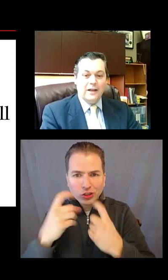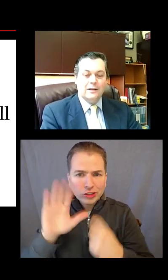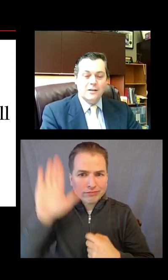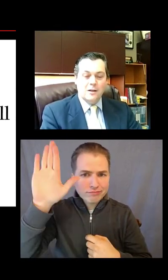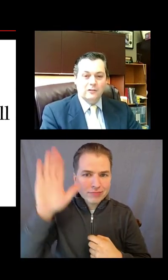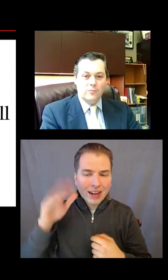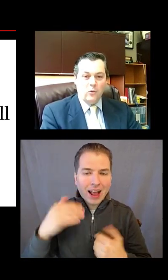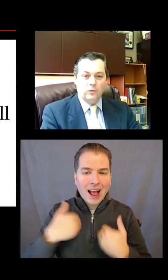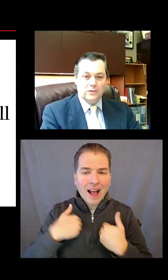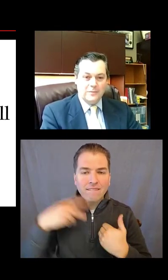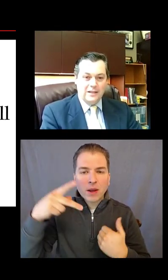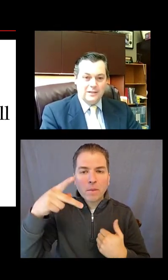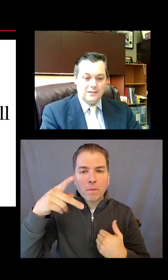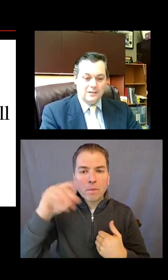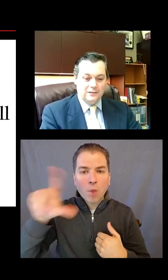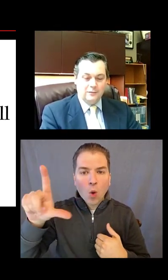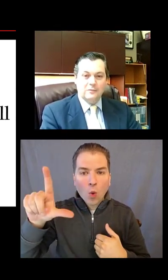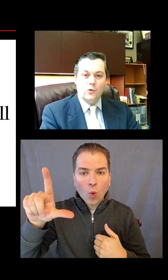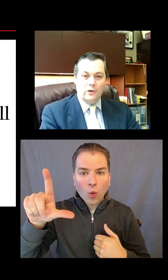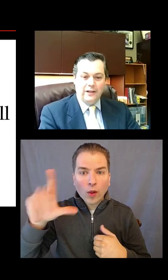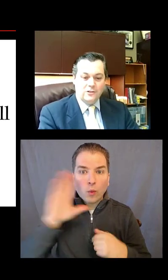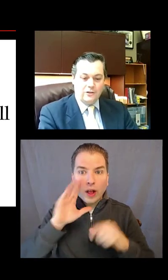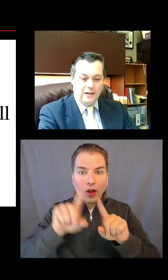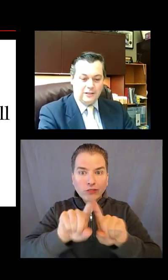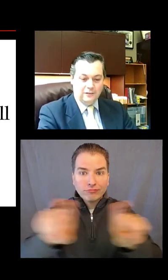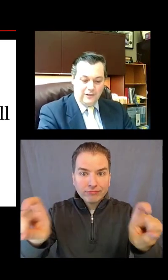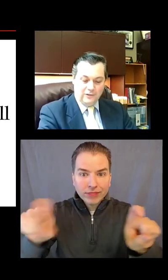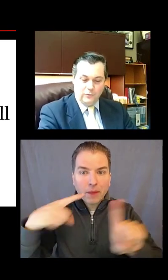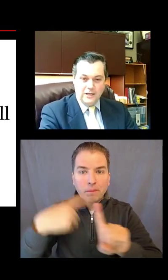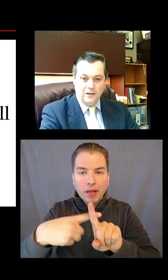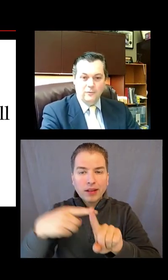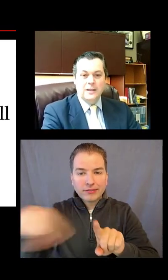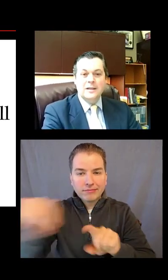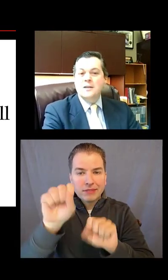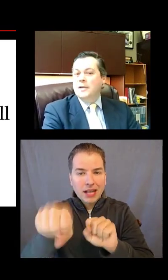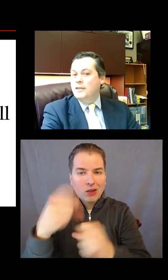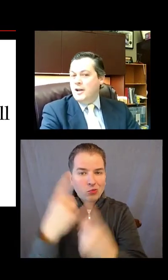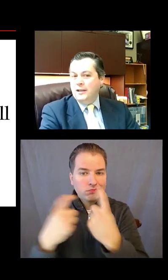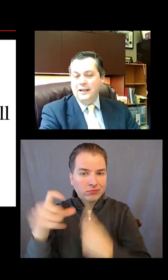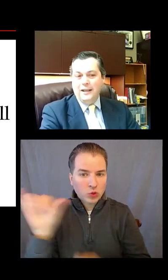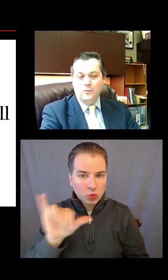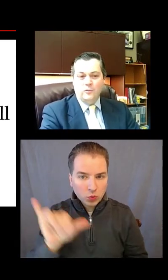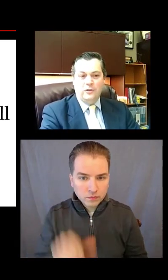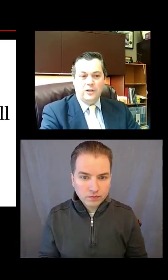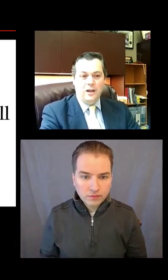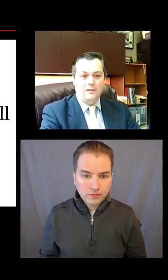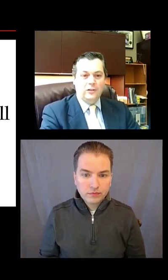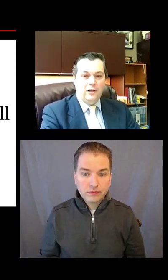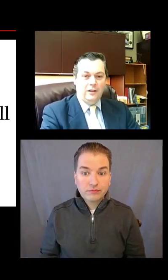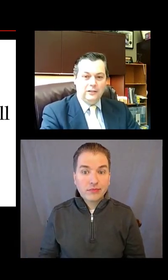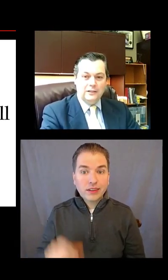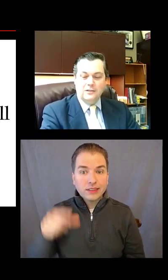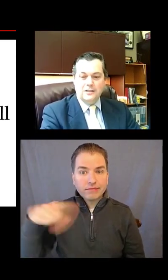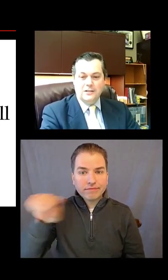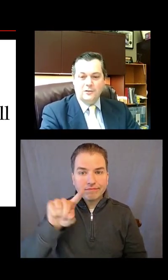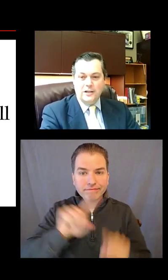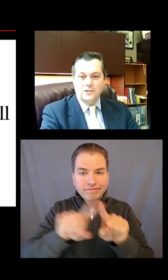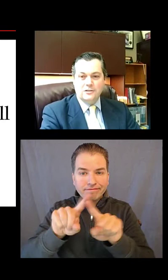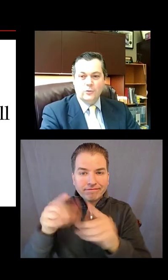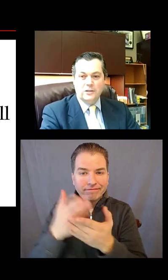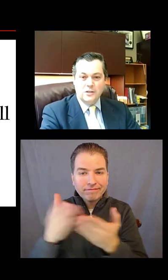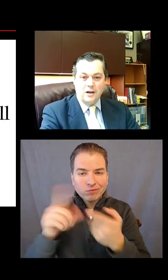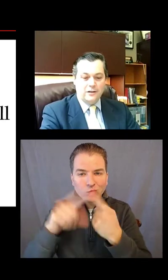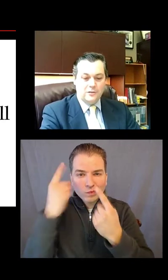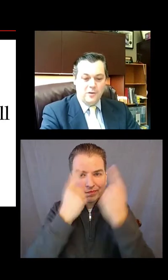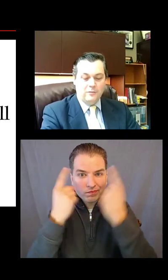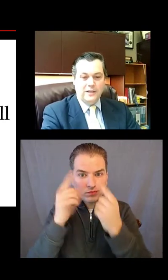also embedded a number of polls to make this a little bit more interactive as we go. But I thought today what we would cover are the legal